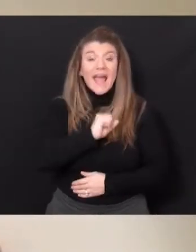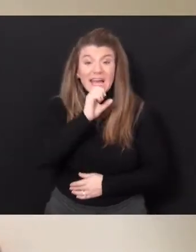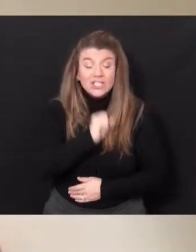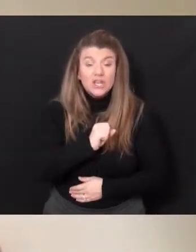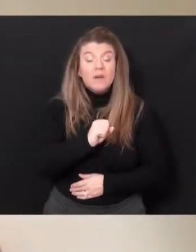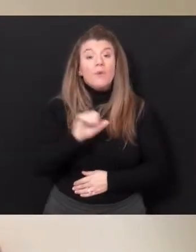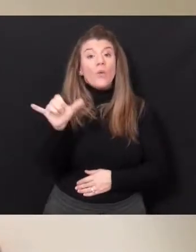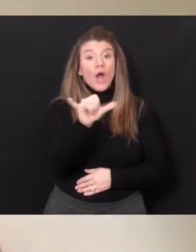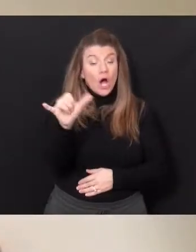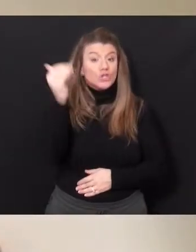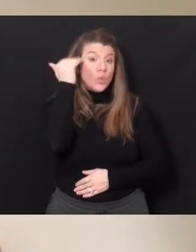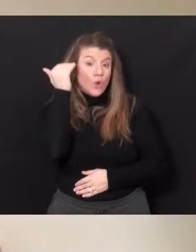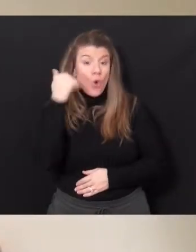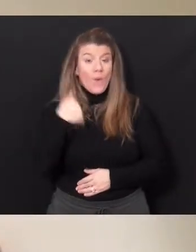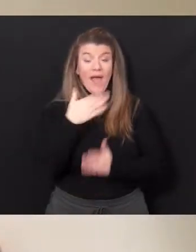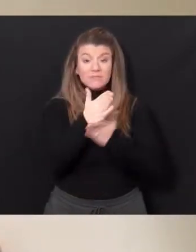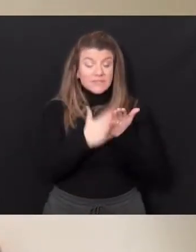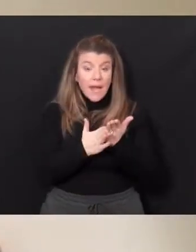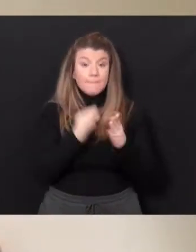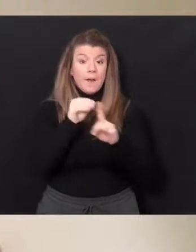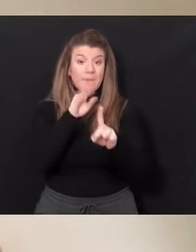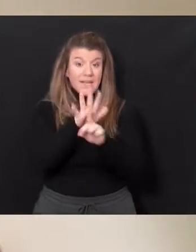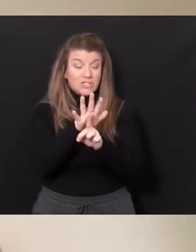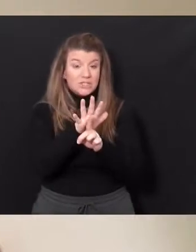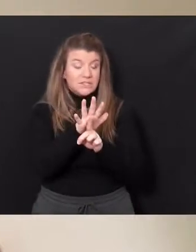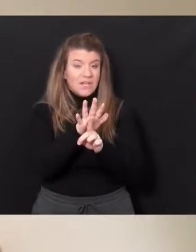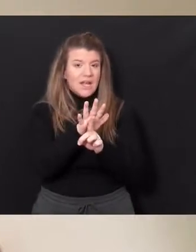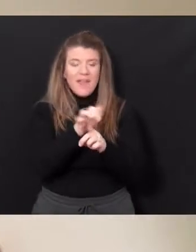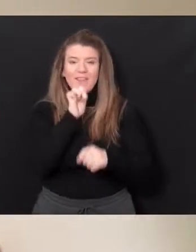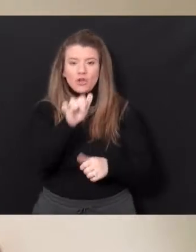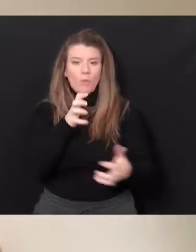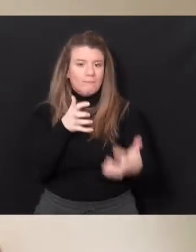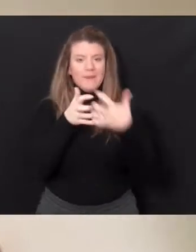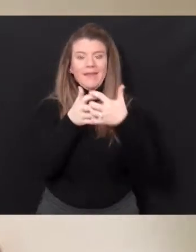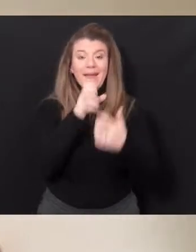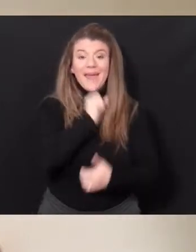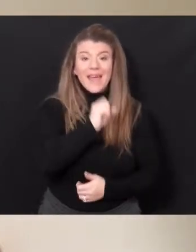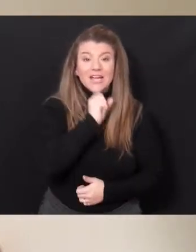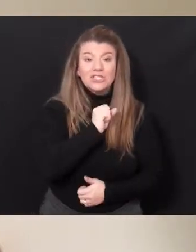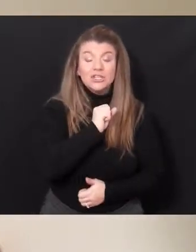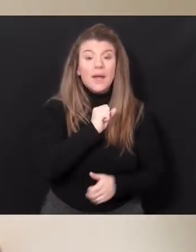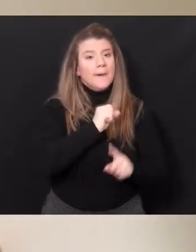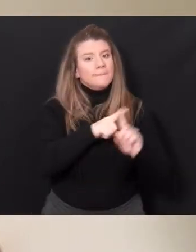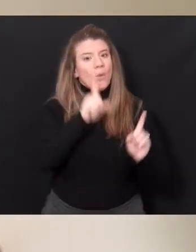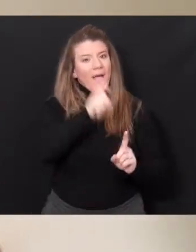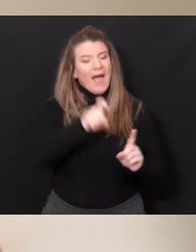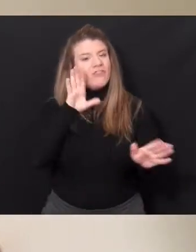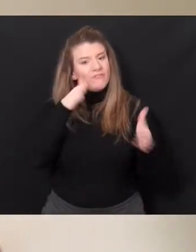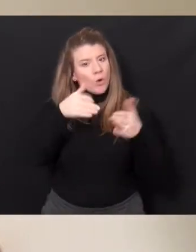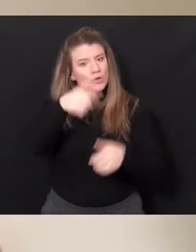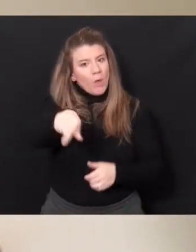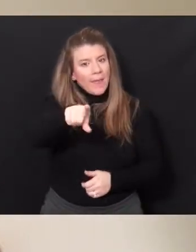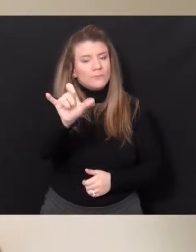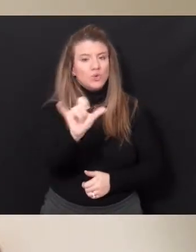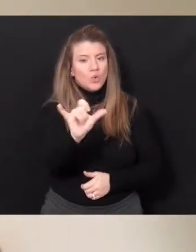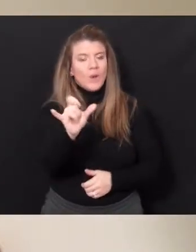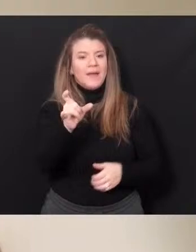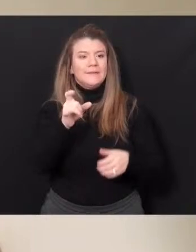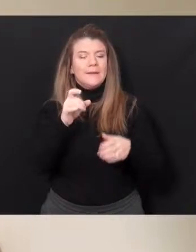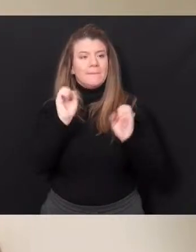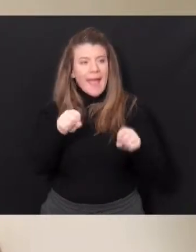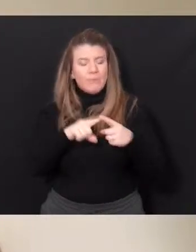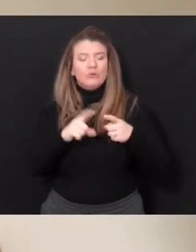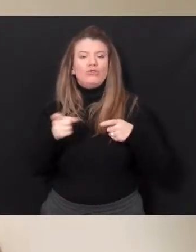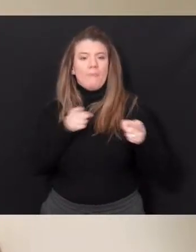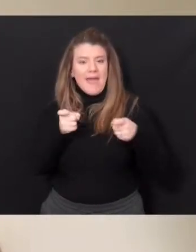we also know we've got some populations that don't meet that age requirement that we have to stay focused on in order to